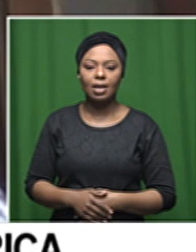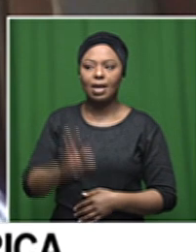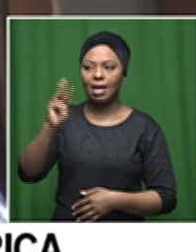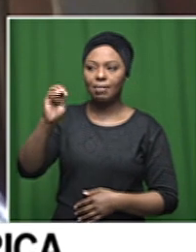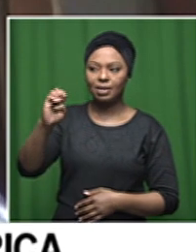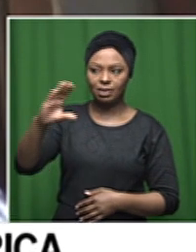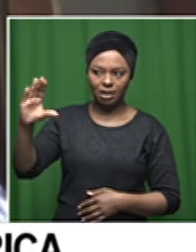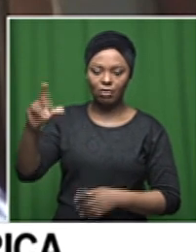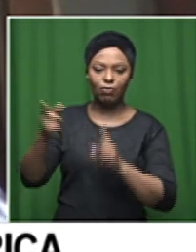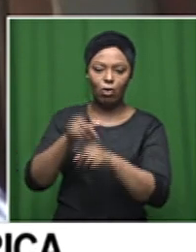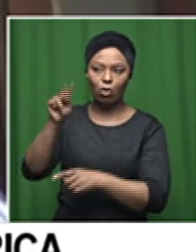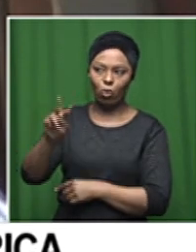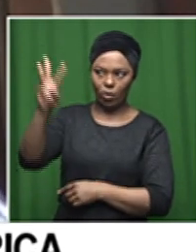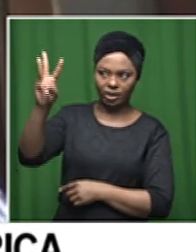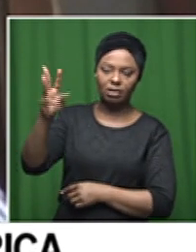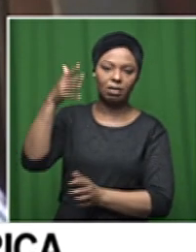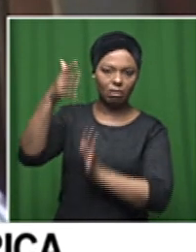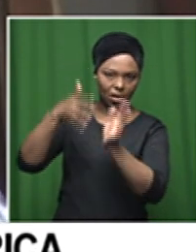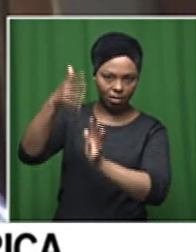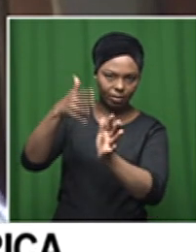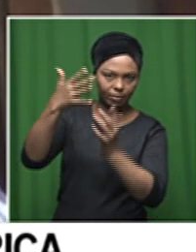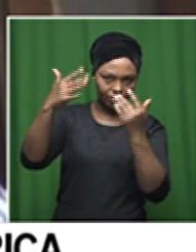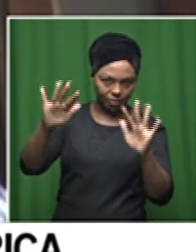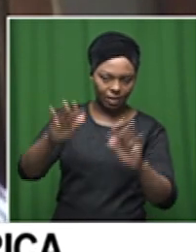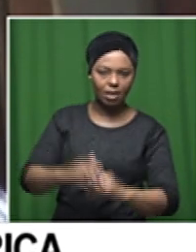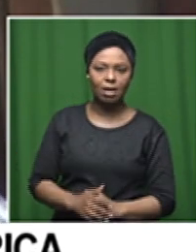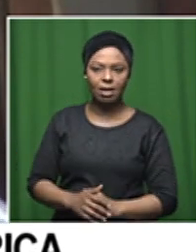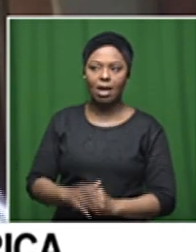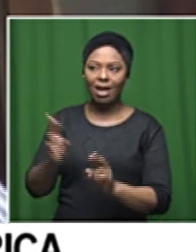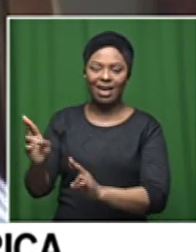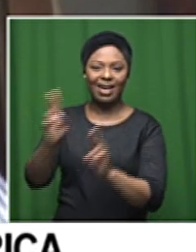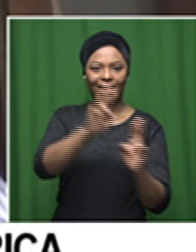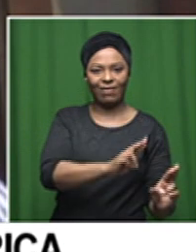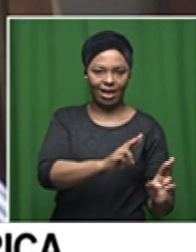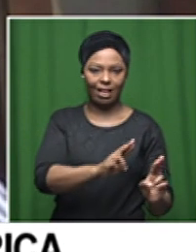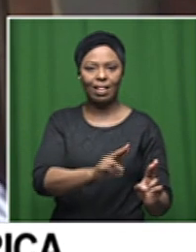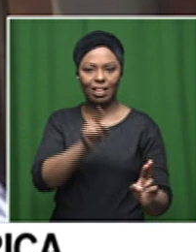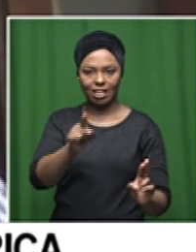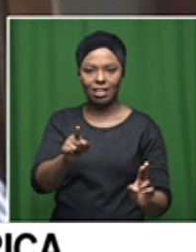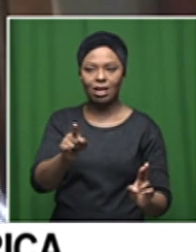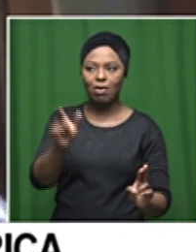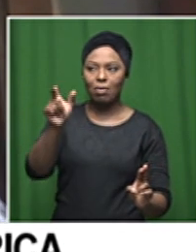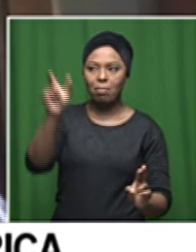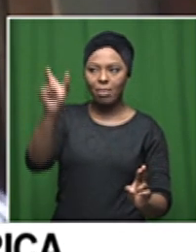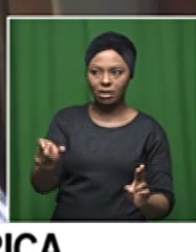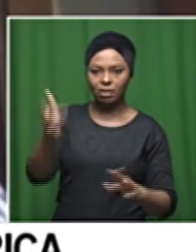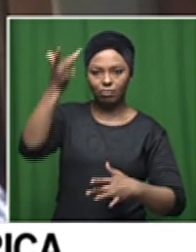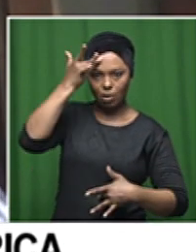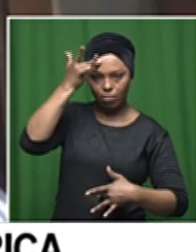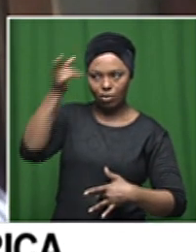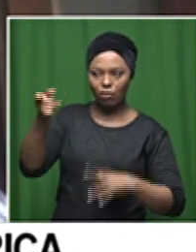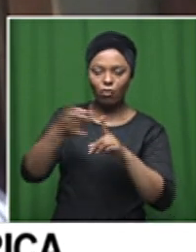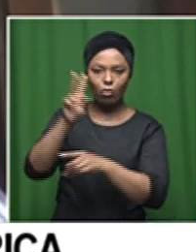Northwest said, we have a standing formal referral route that takes patients from Northwest that are